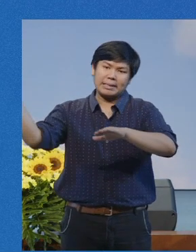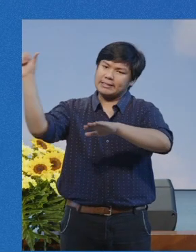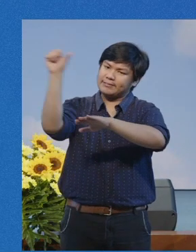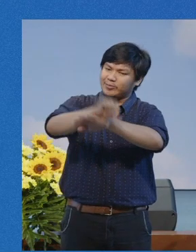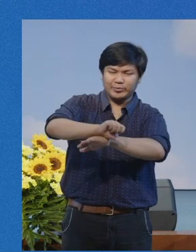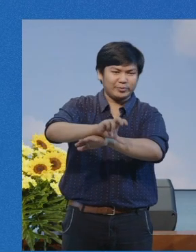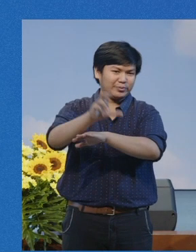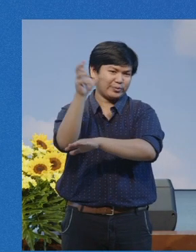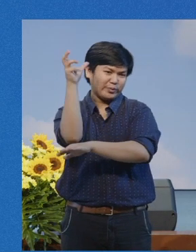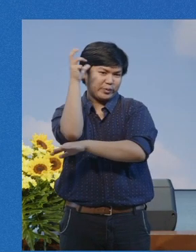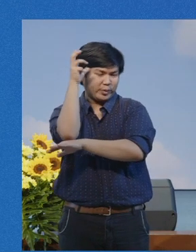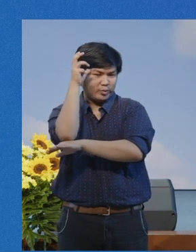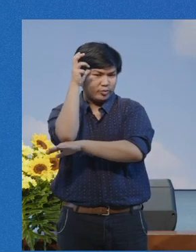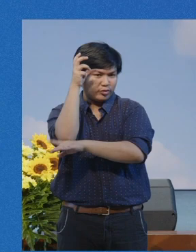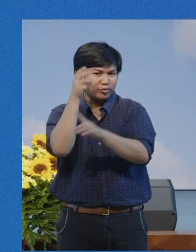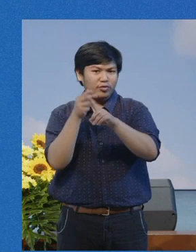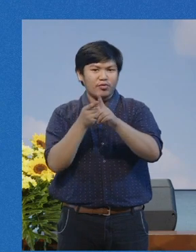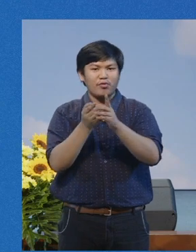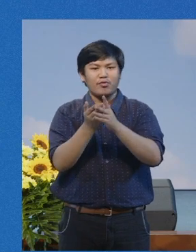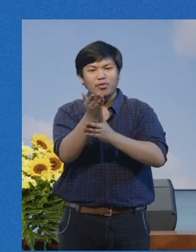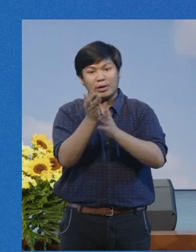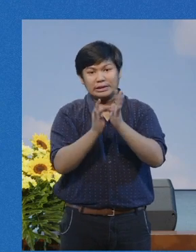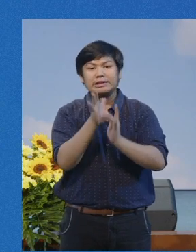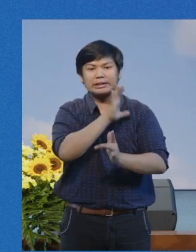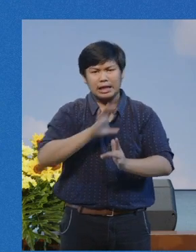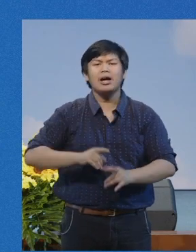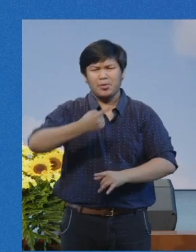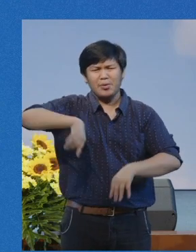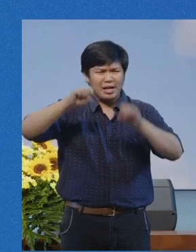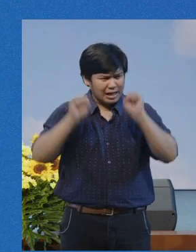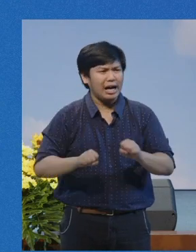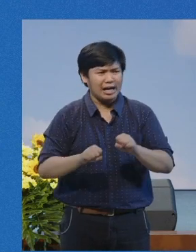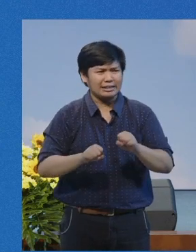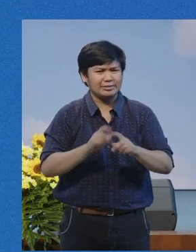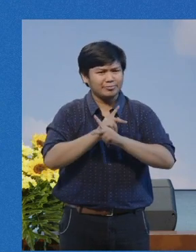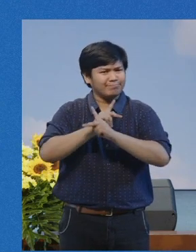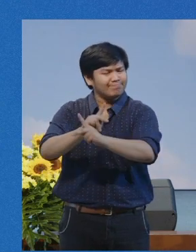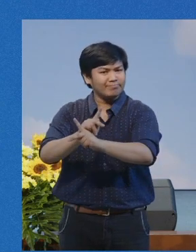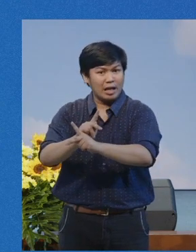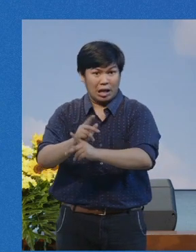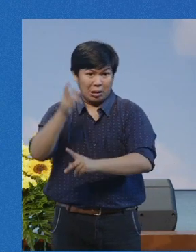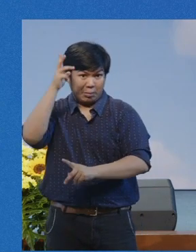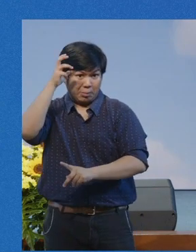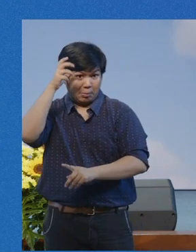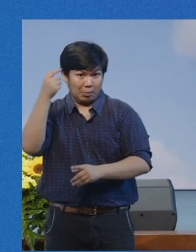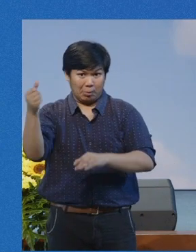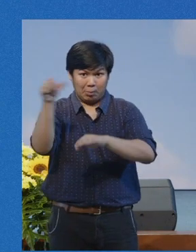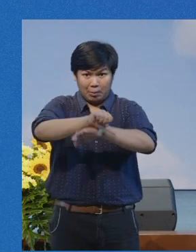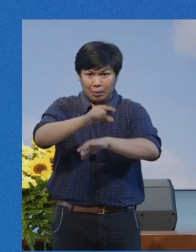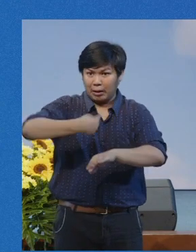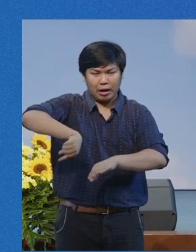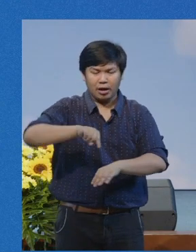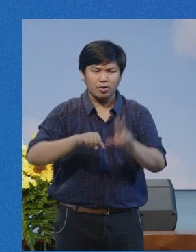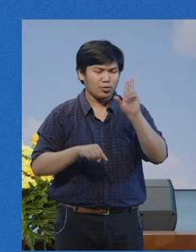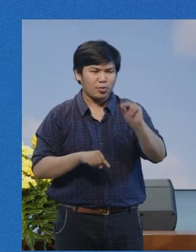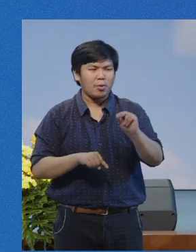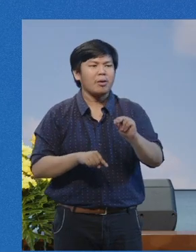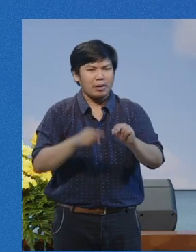one. Ibig sabihin, kaya. Hindi tayo kayang talunin, kaya natin siyang